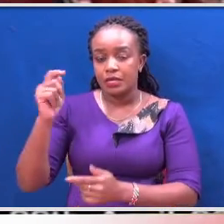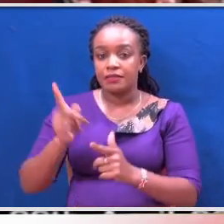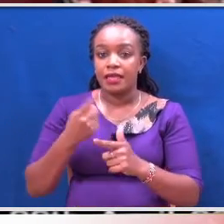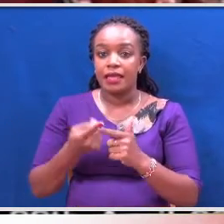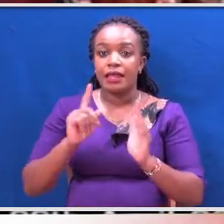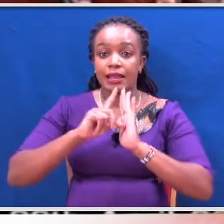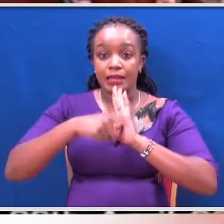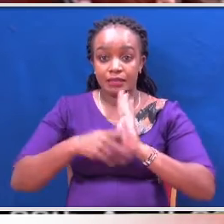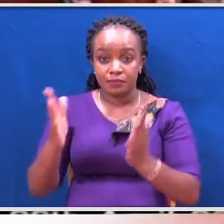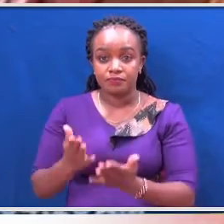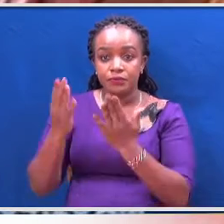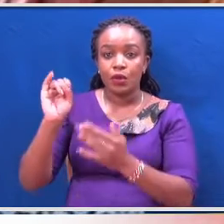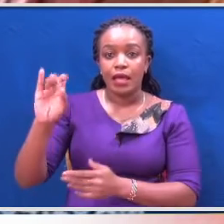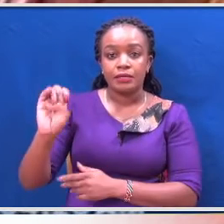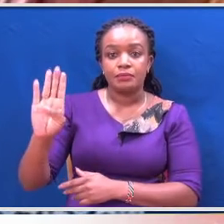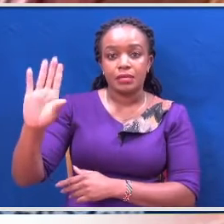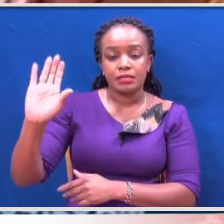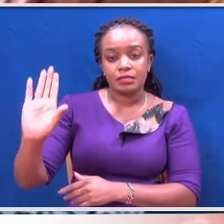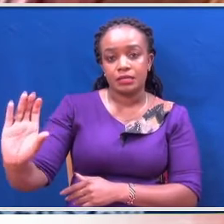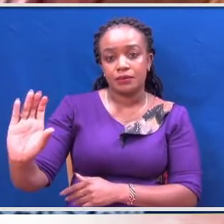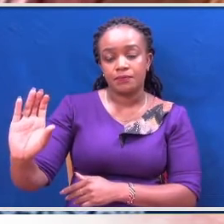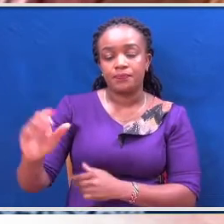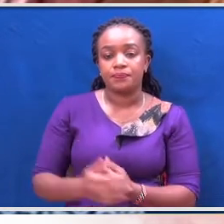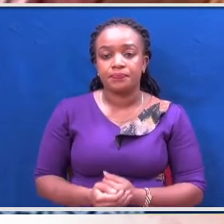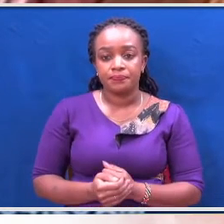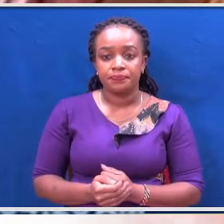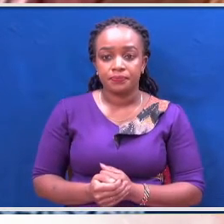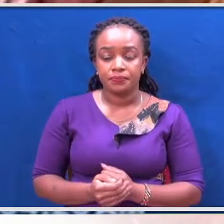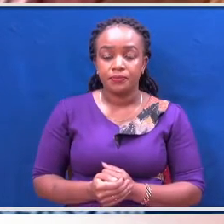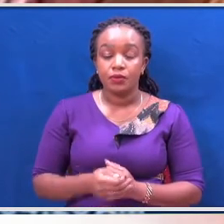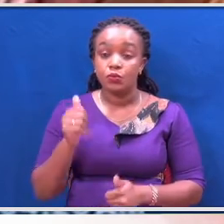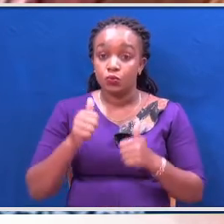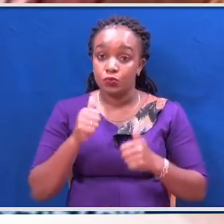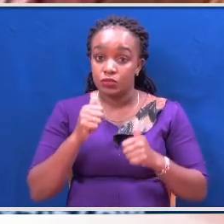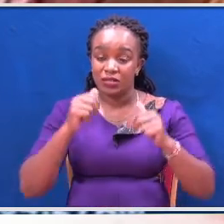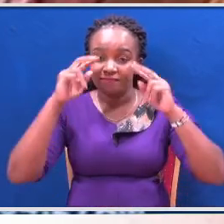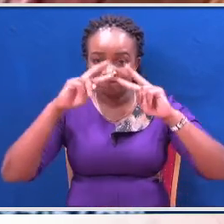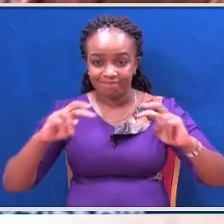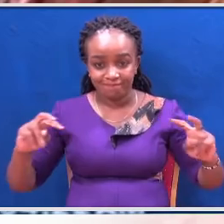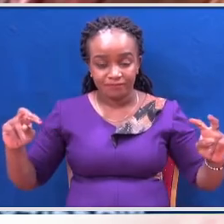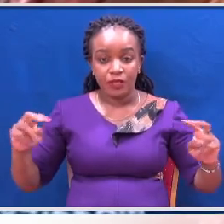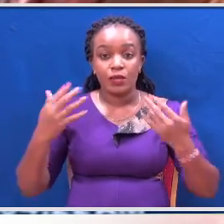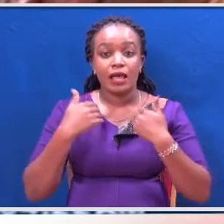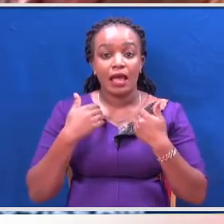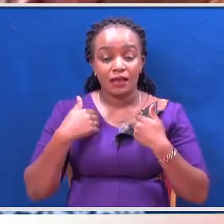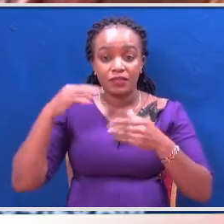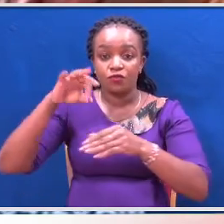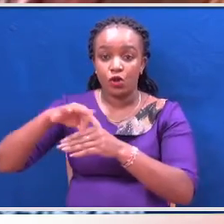to the Independent Electoral and Boundaries Commission, or IEBC, which will frame the referendum question